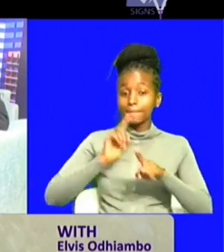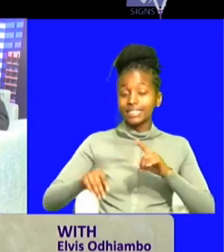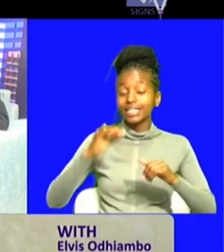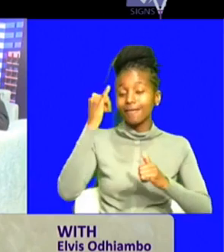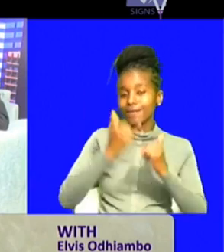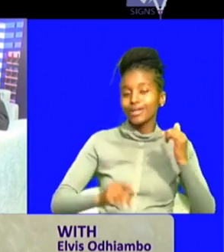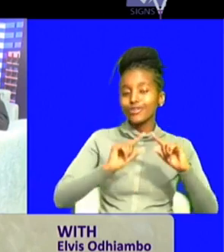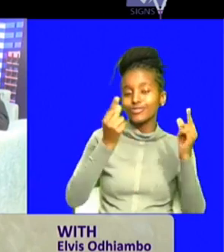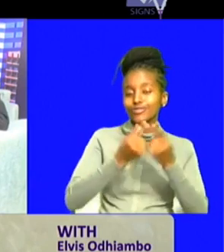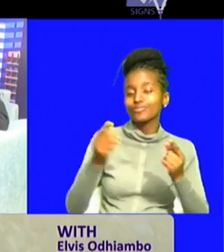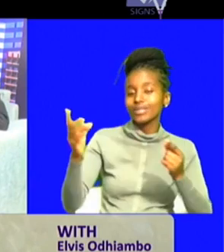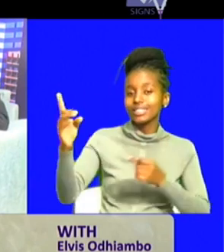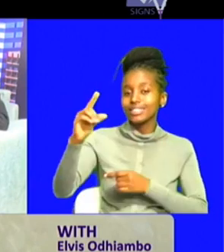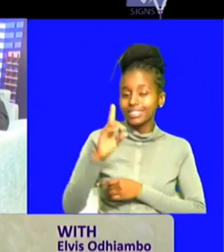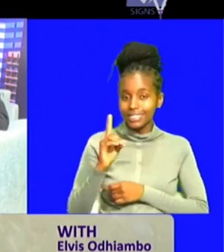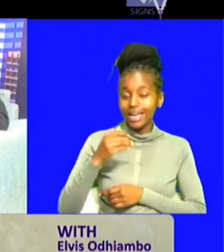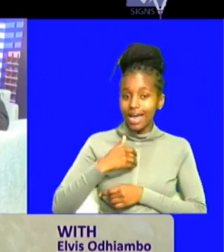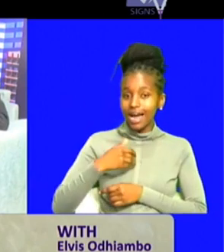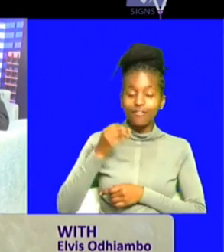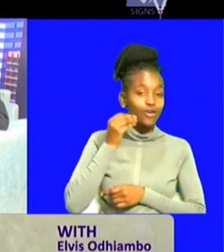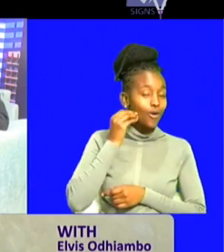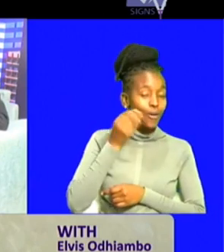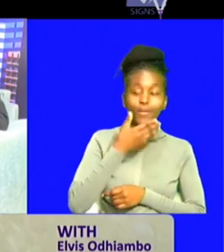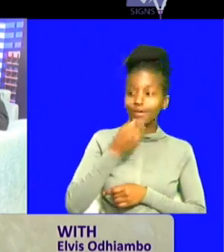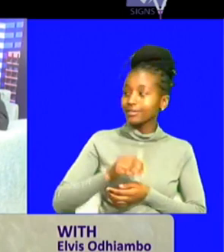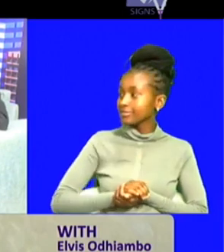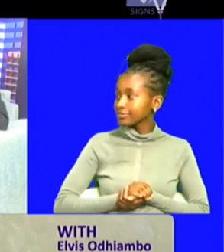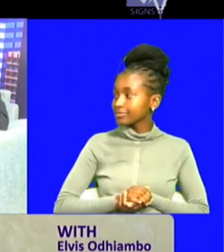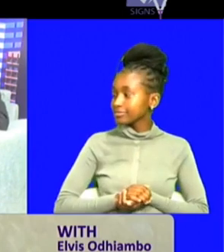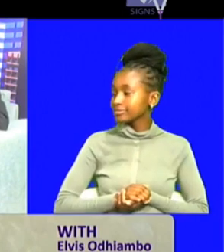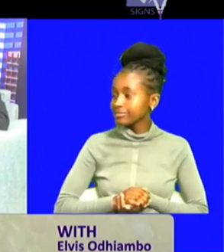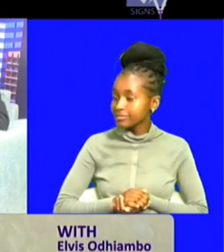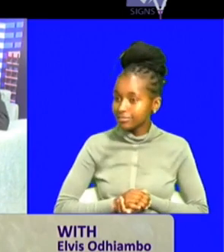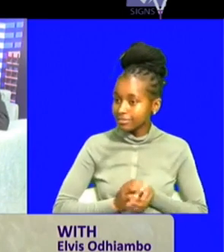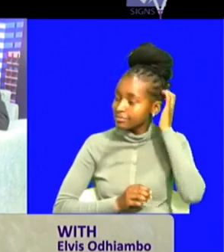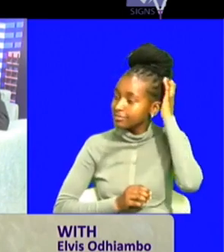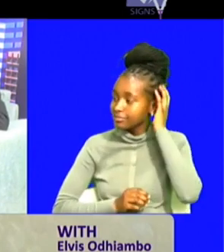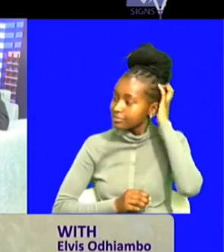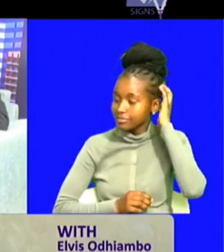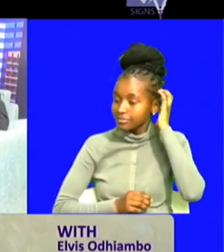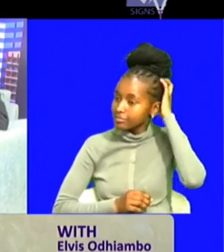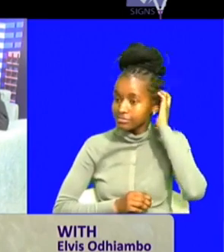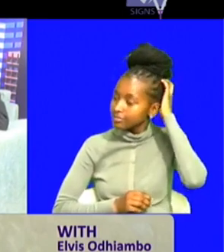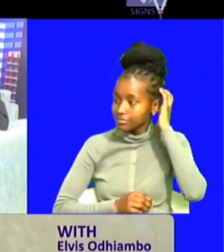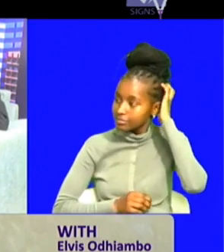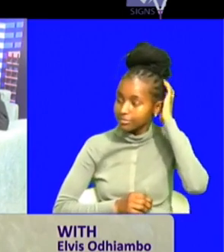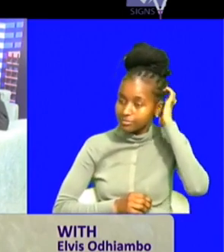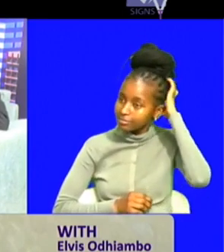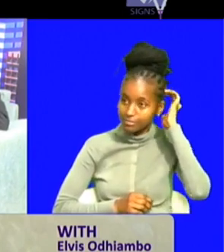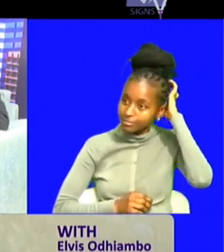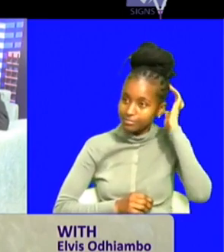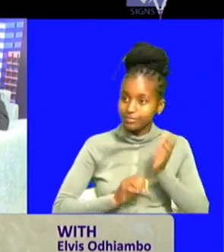finally in Group D we have Homeboys. Yes, because Maybe. Protein